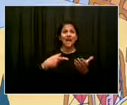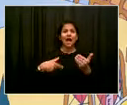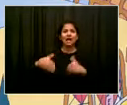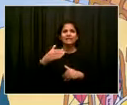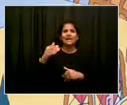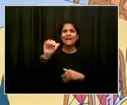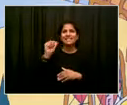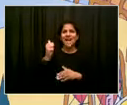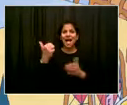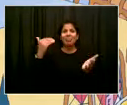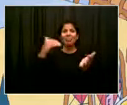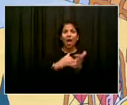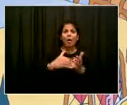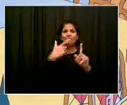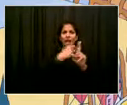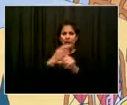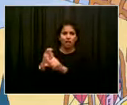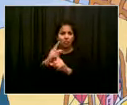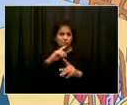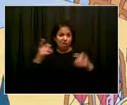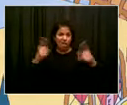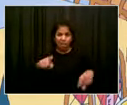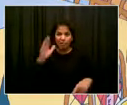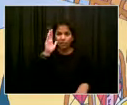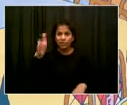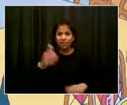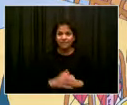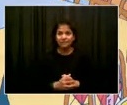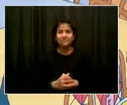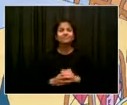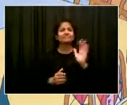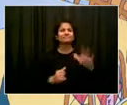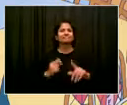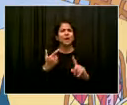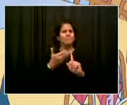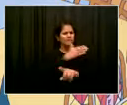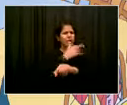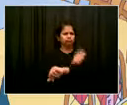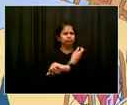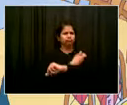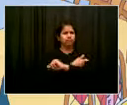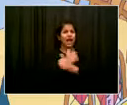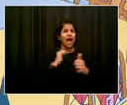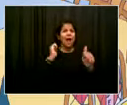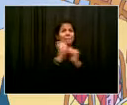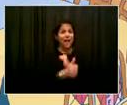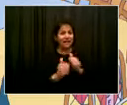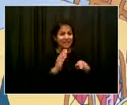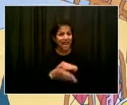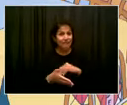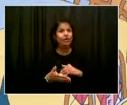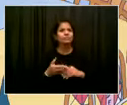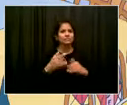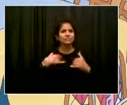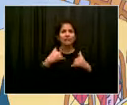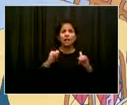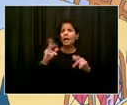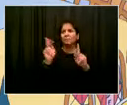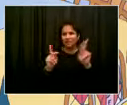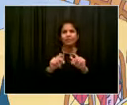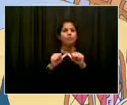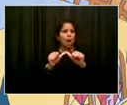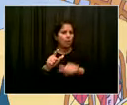mandates have a powerful effect. People keep coming in to get vaccinated. This is good news for this city. Now, today, we want to focus on another